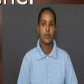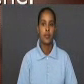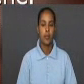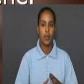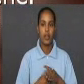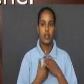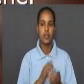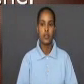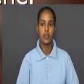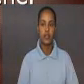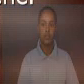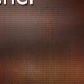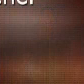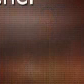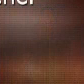Begin.